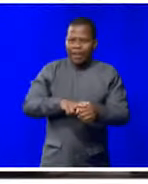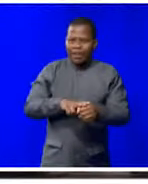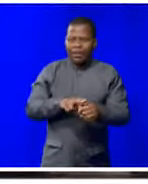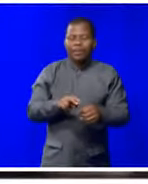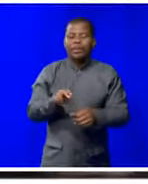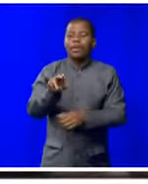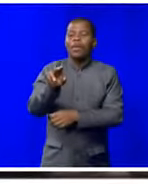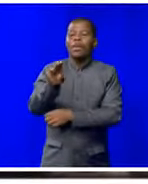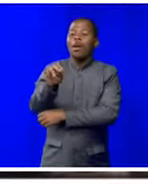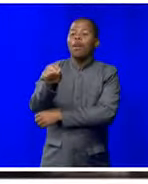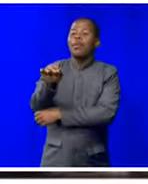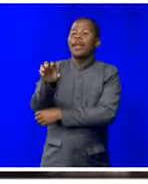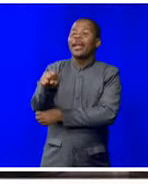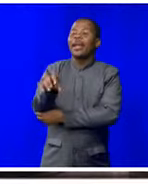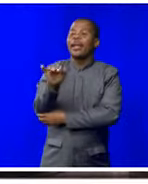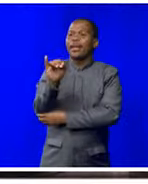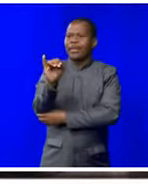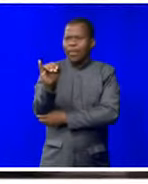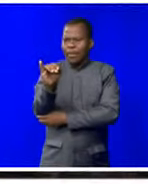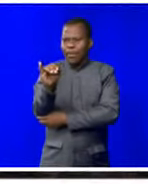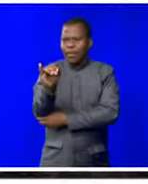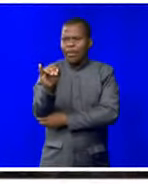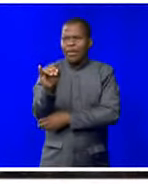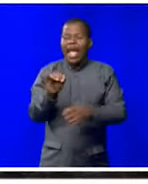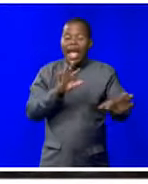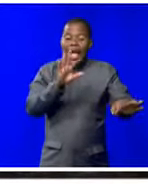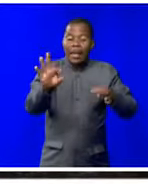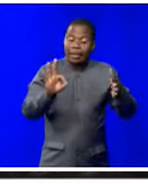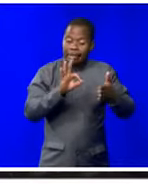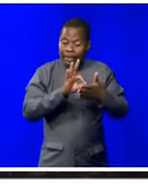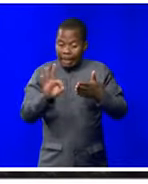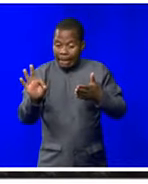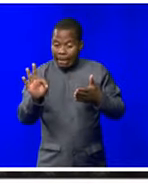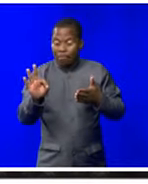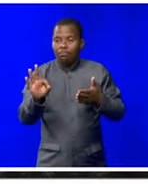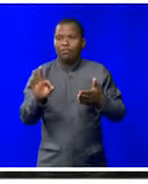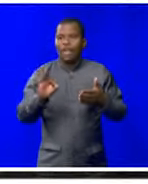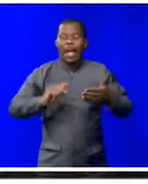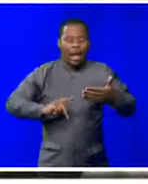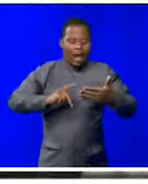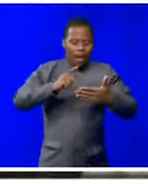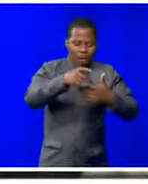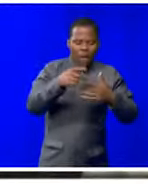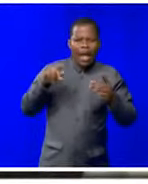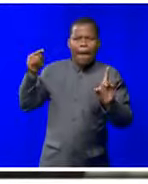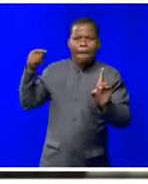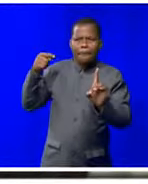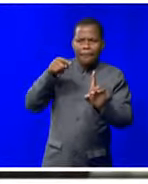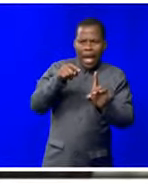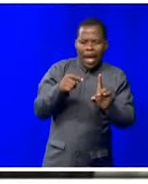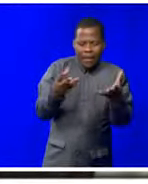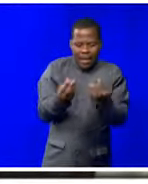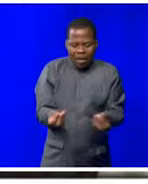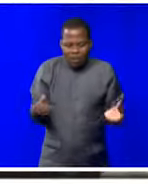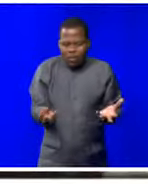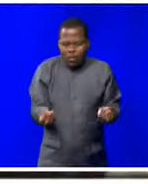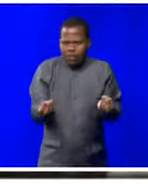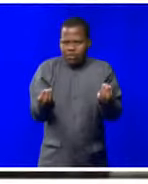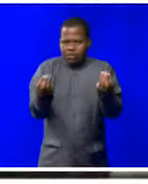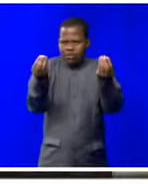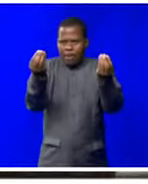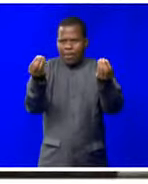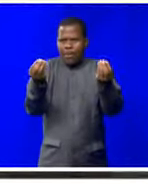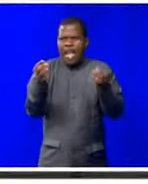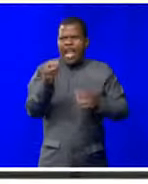the CFI Manager for Financial Inclusion and Strategy, says the main aim is to ensure that learners grow with the